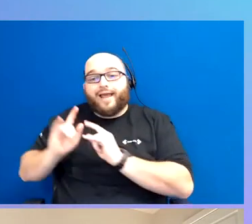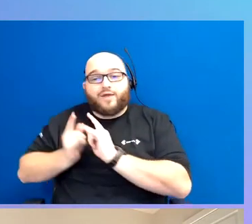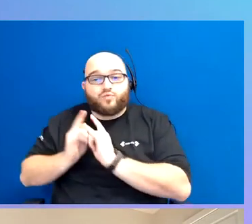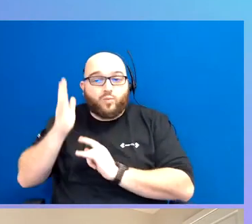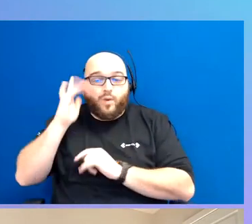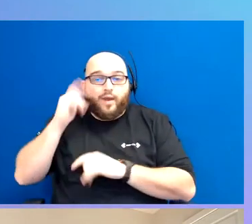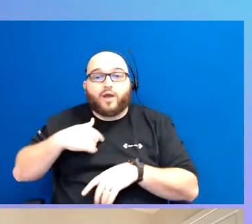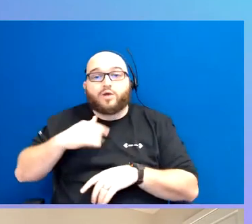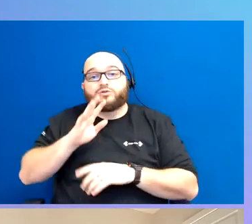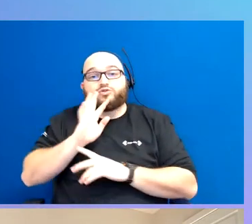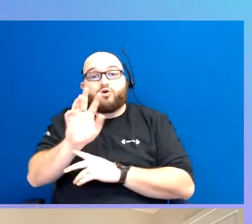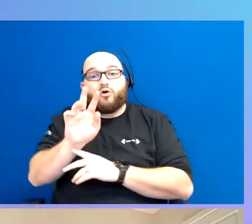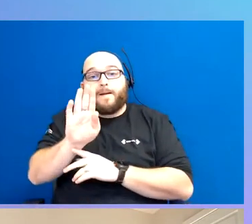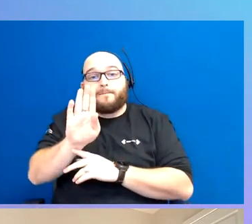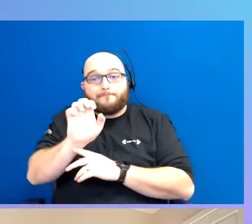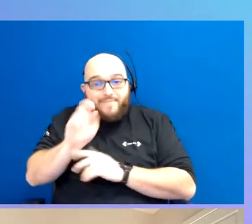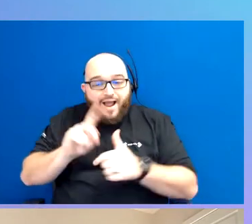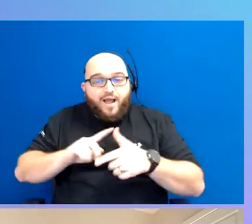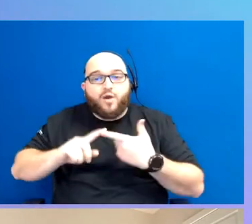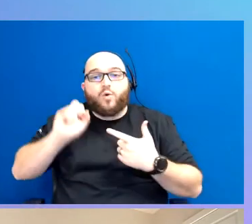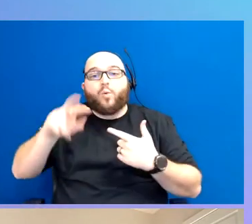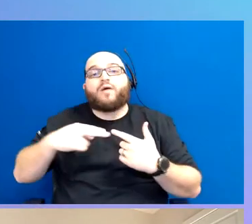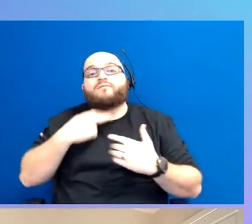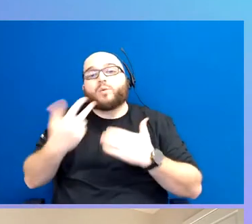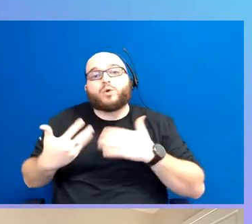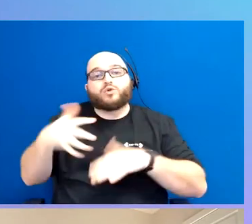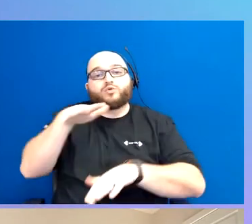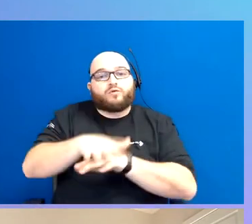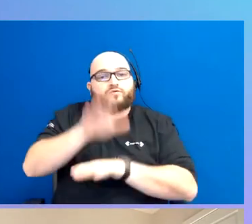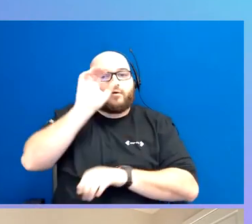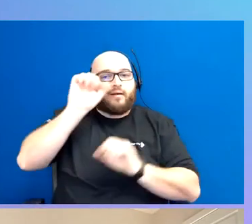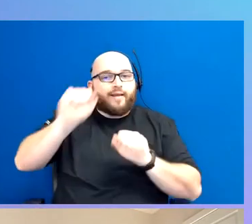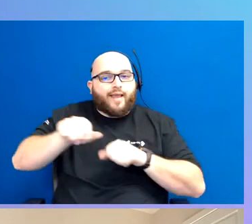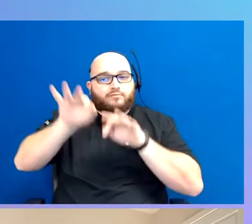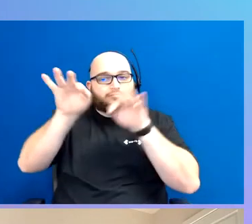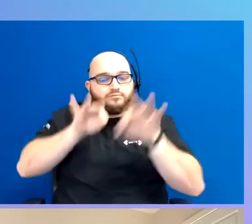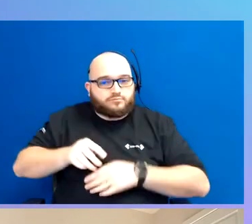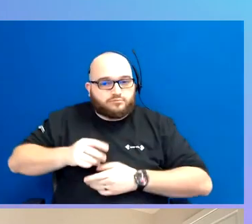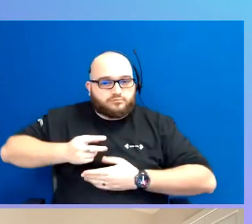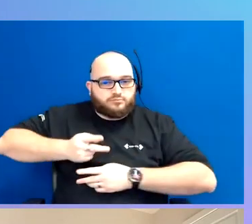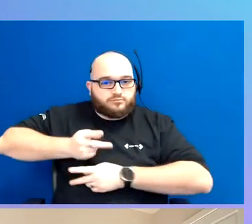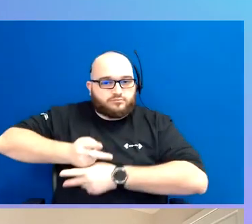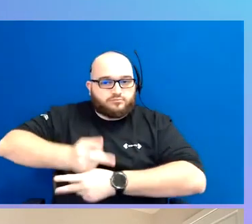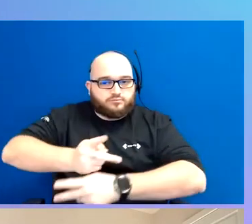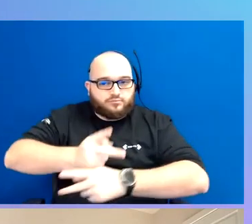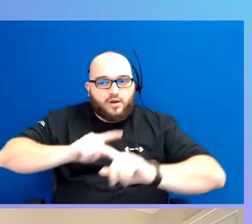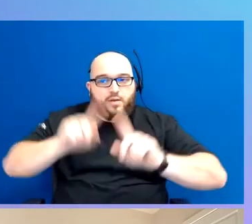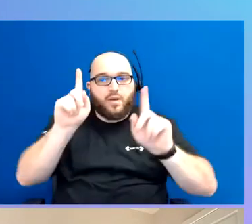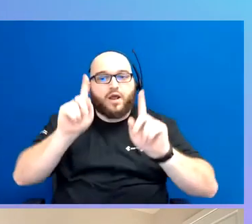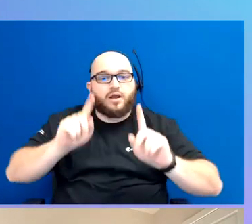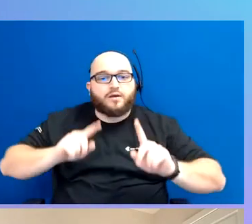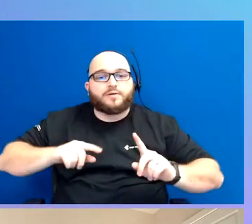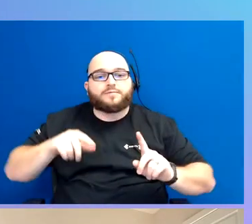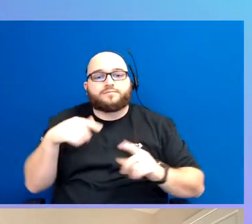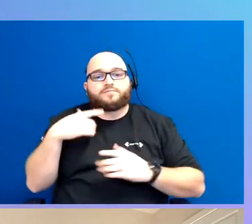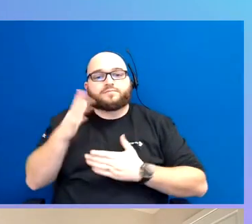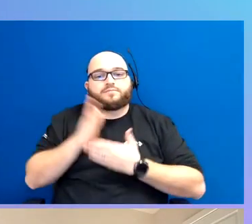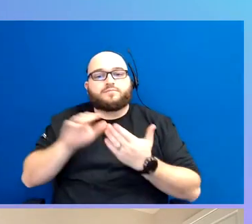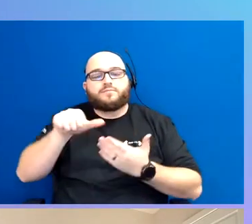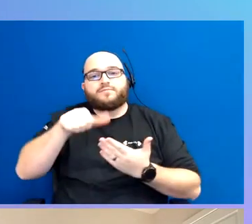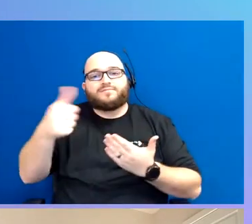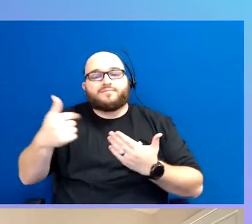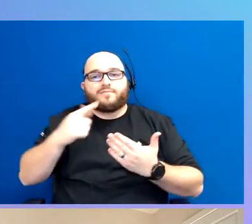or VoiceOver, they take care of it. But we highly recommend still testing for it, that so